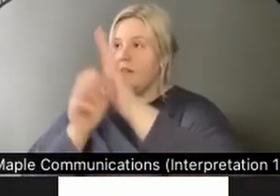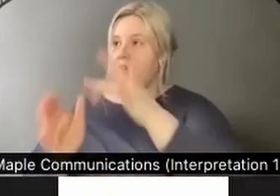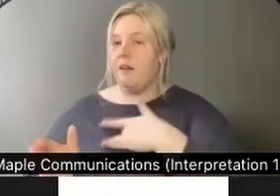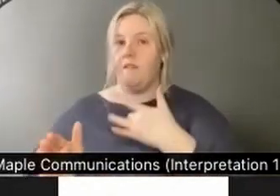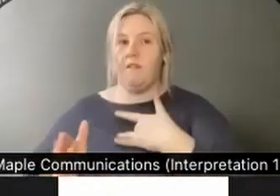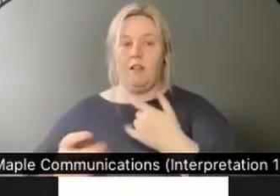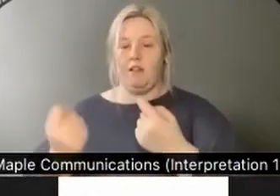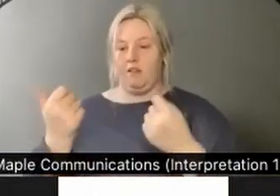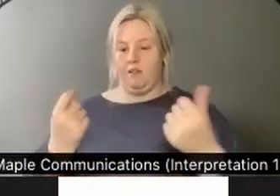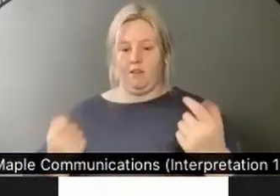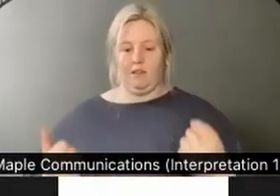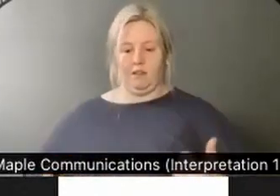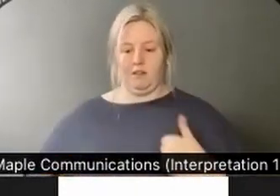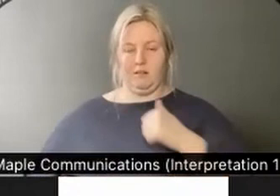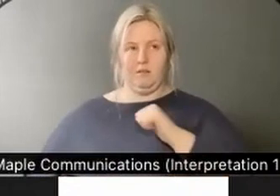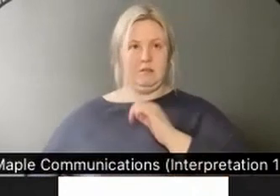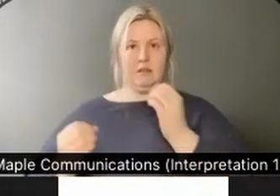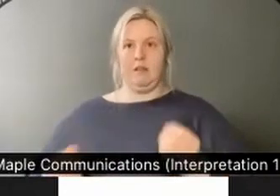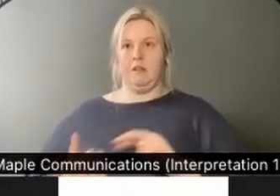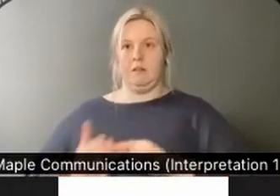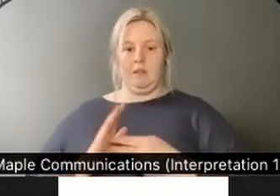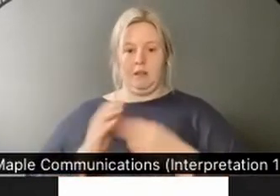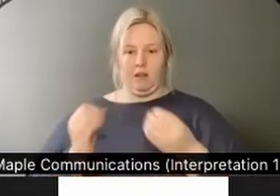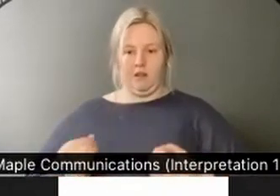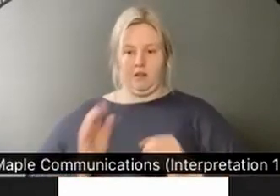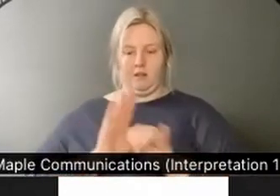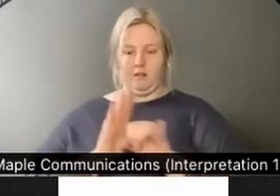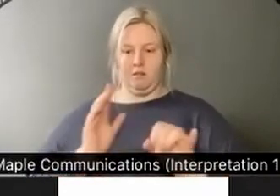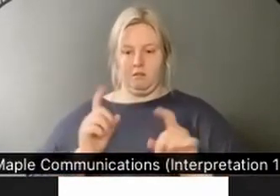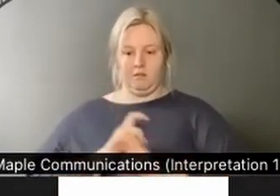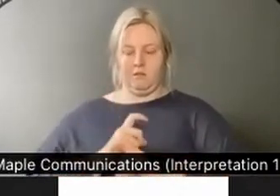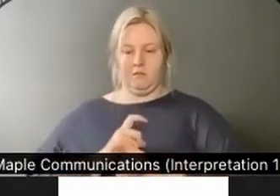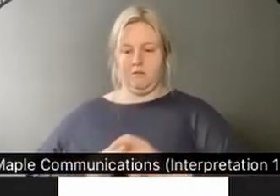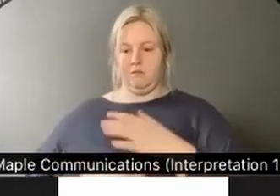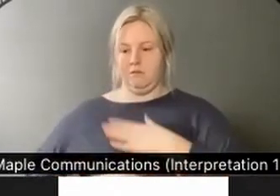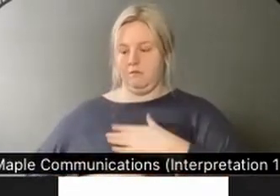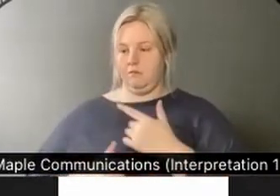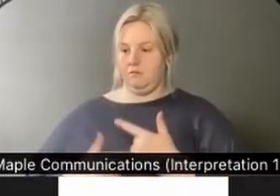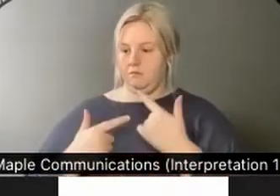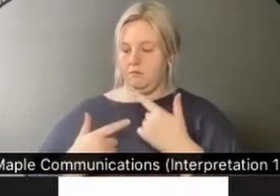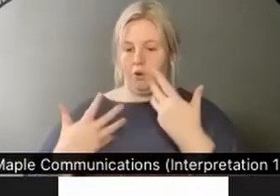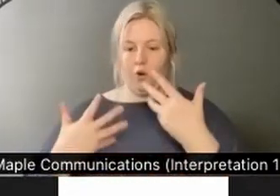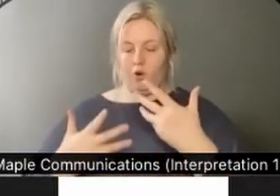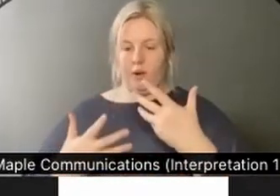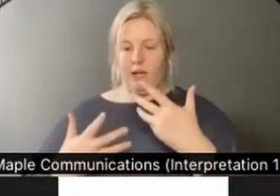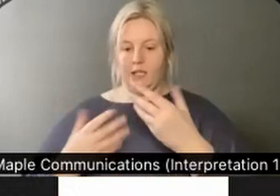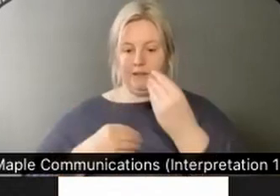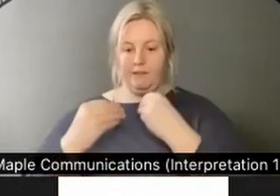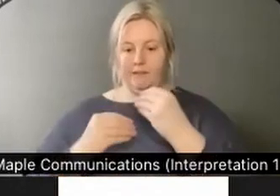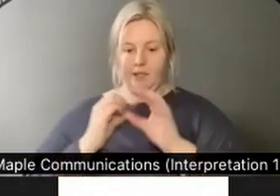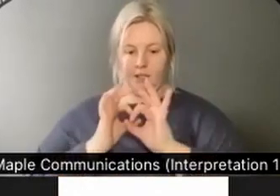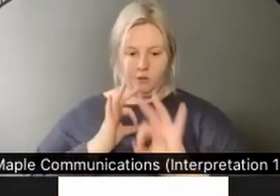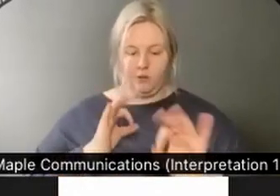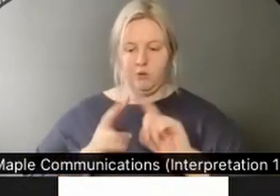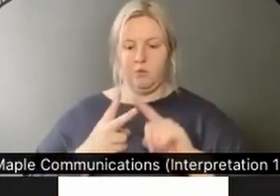presumptively nonverbal, spastic quadriplegic, who already had a feeding tube, and now had complicated